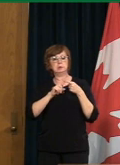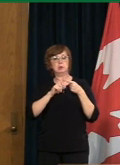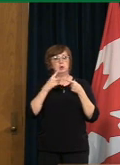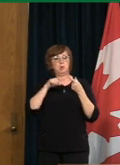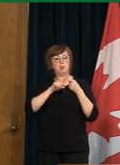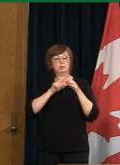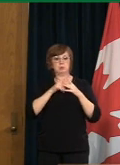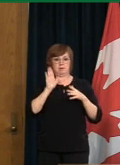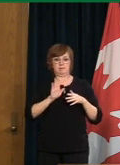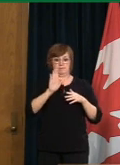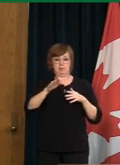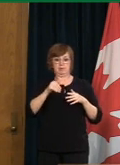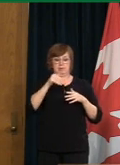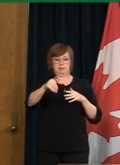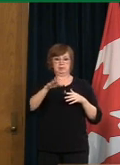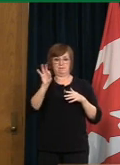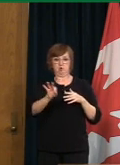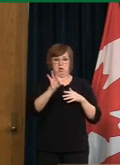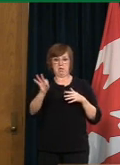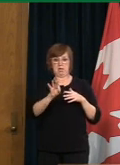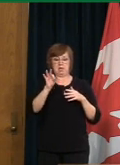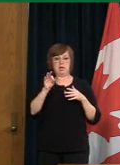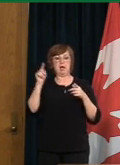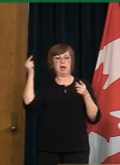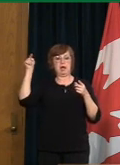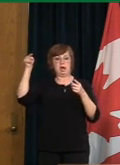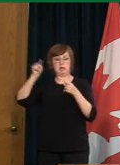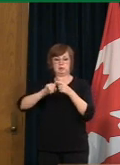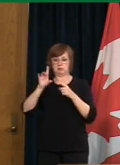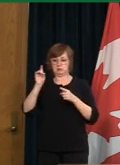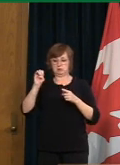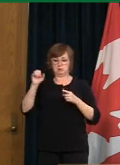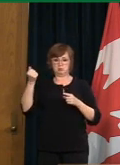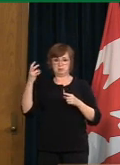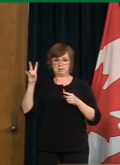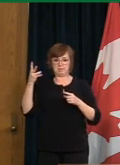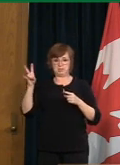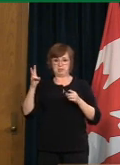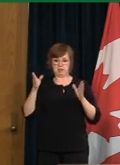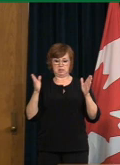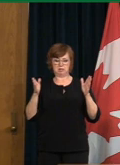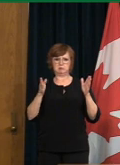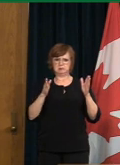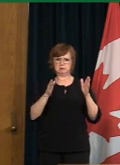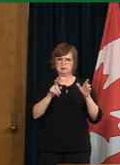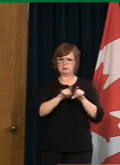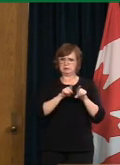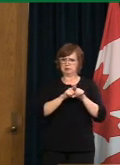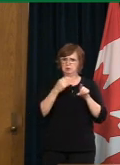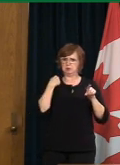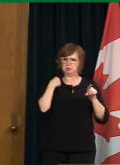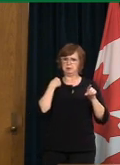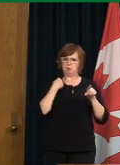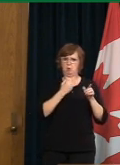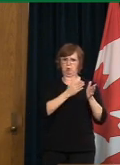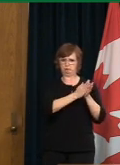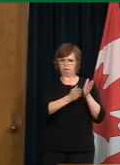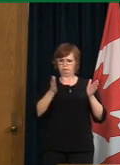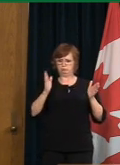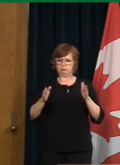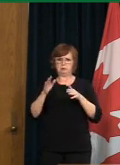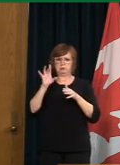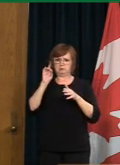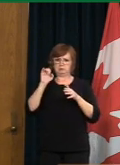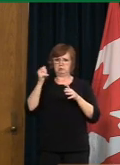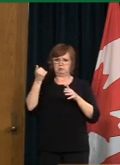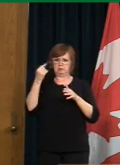they will remain in effect through to December the 17th, just like the earlier measures that we had introduced over the past couple